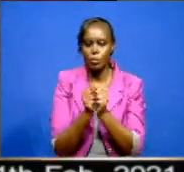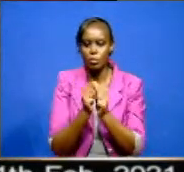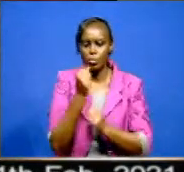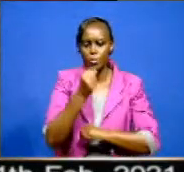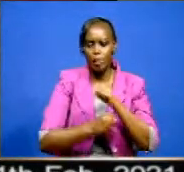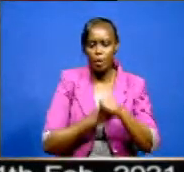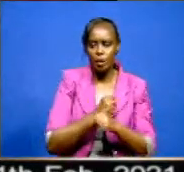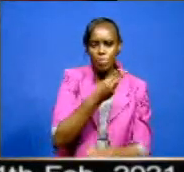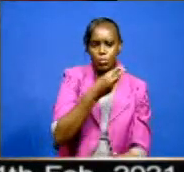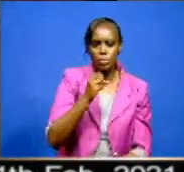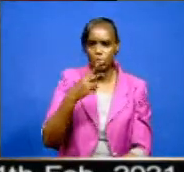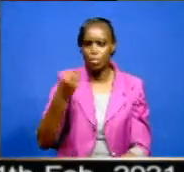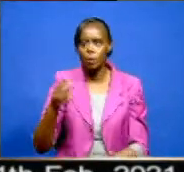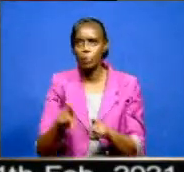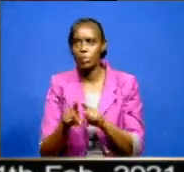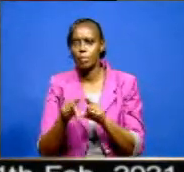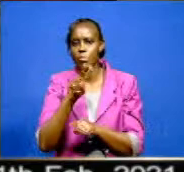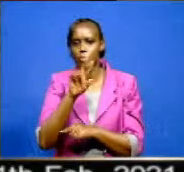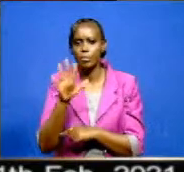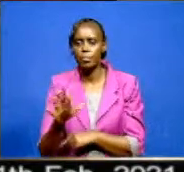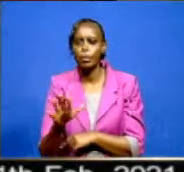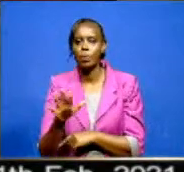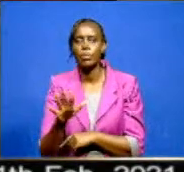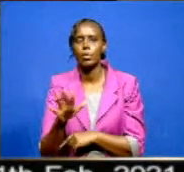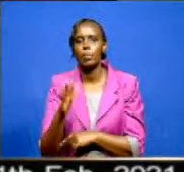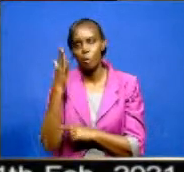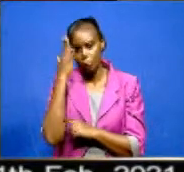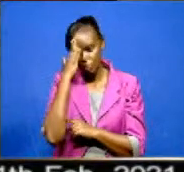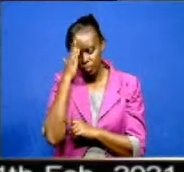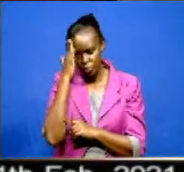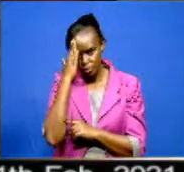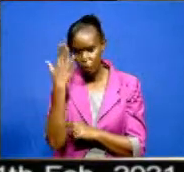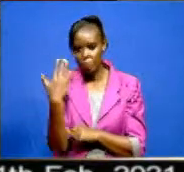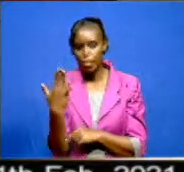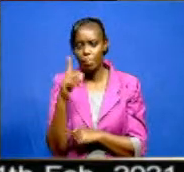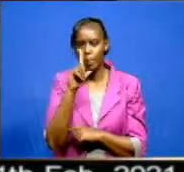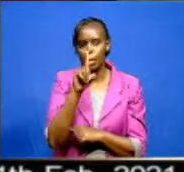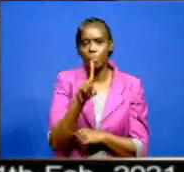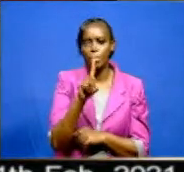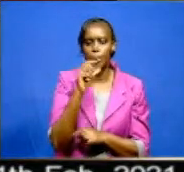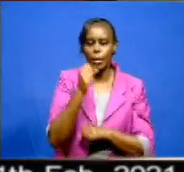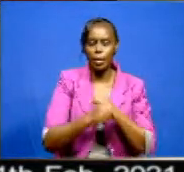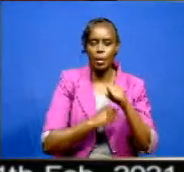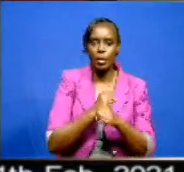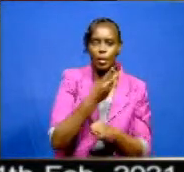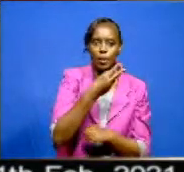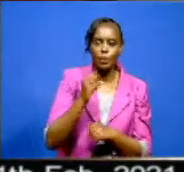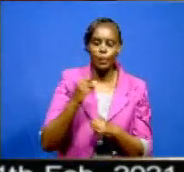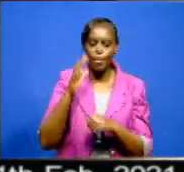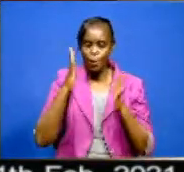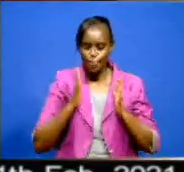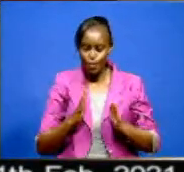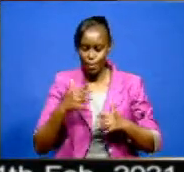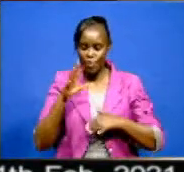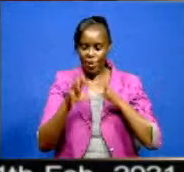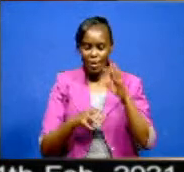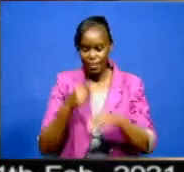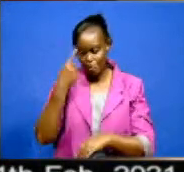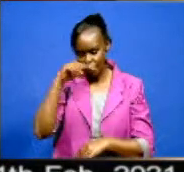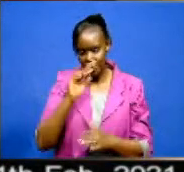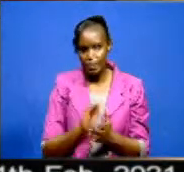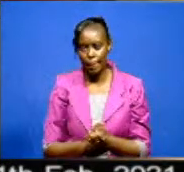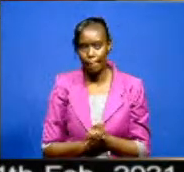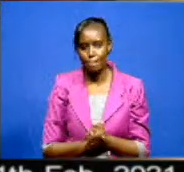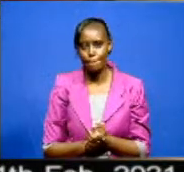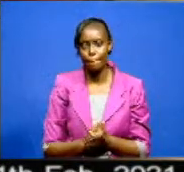2020, as well as on 24th, to consider the session of paper number 1 of 2020 on human wildlife policy.